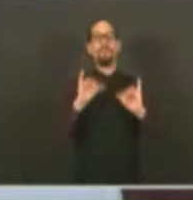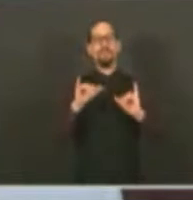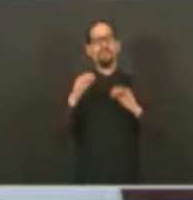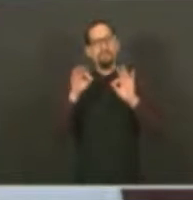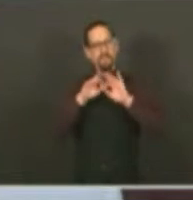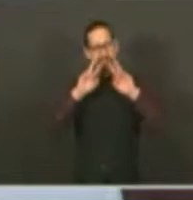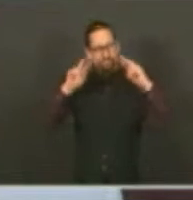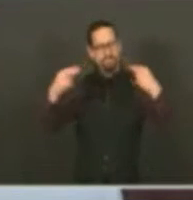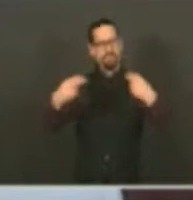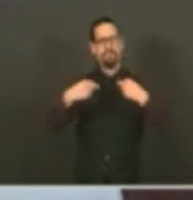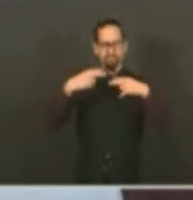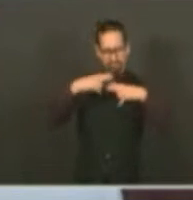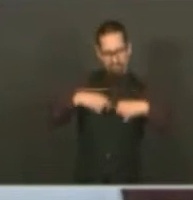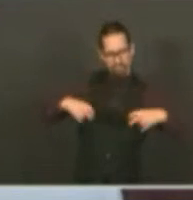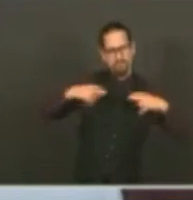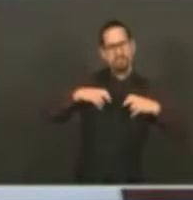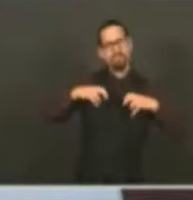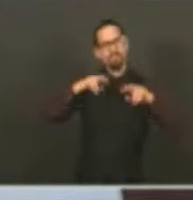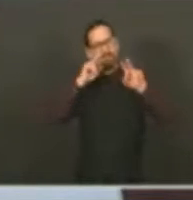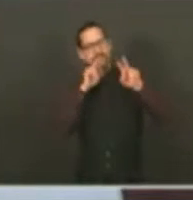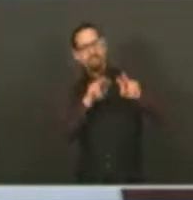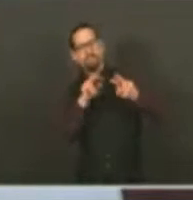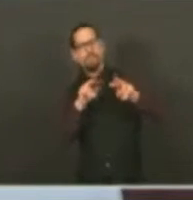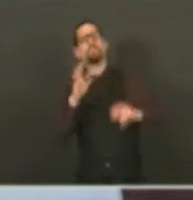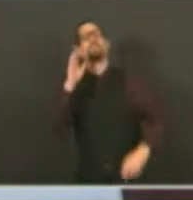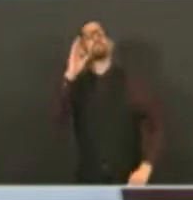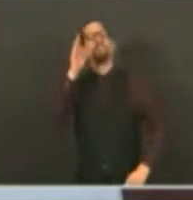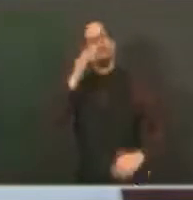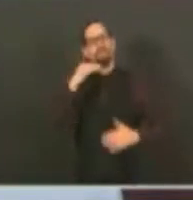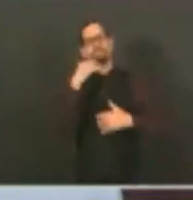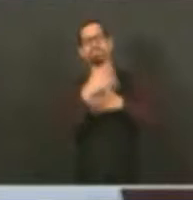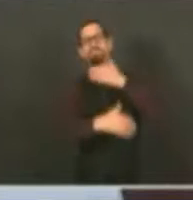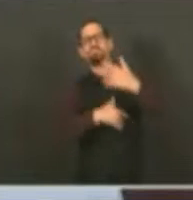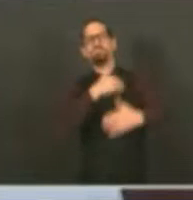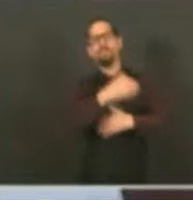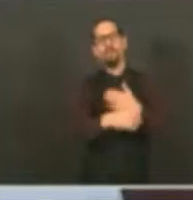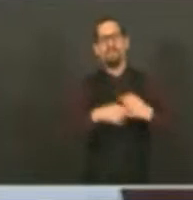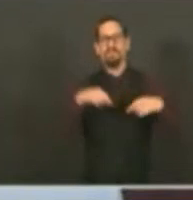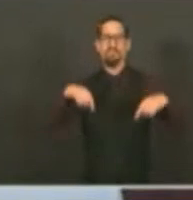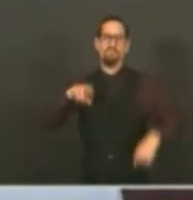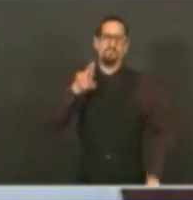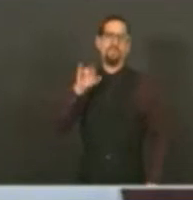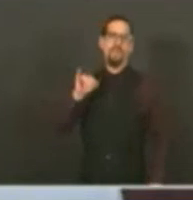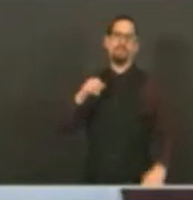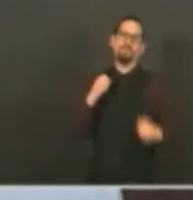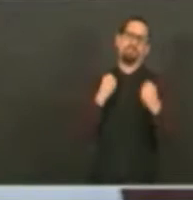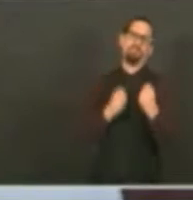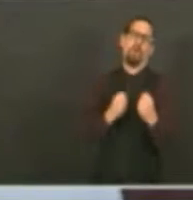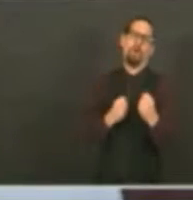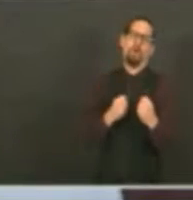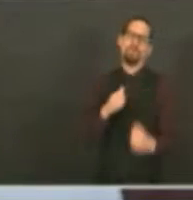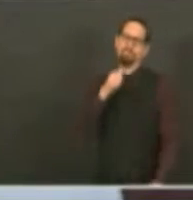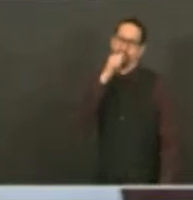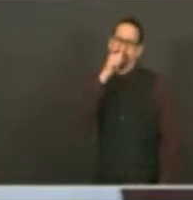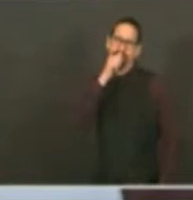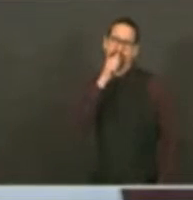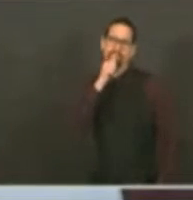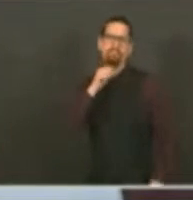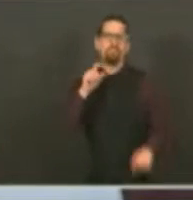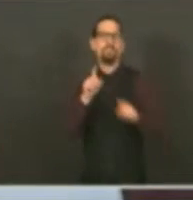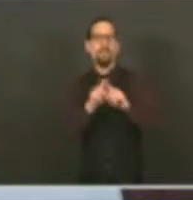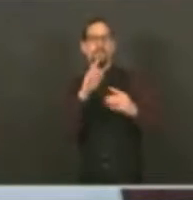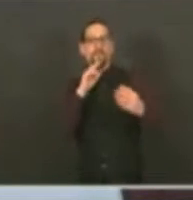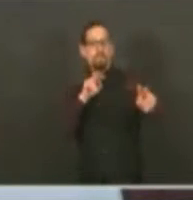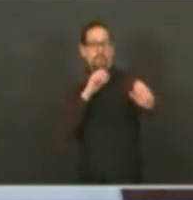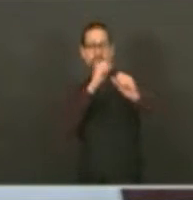And I know the people of Rhode Island are strong and resilient. And I know that the light at the end of the tunnel is quite